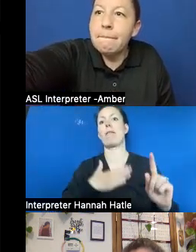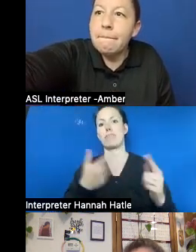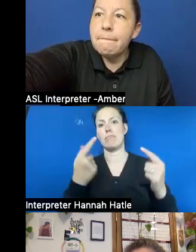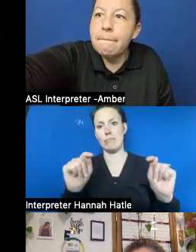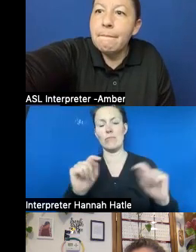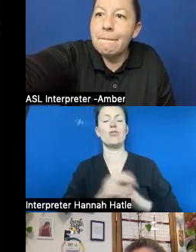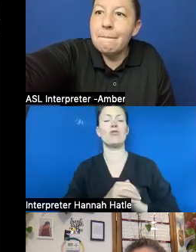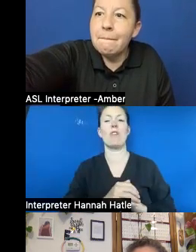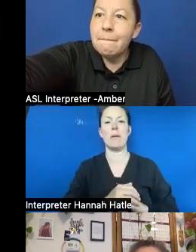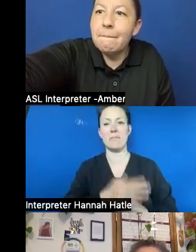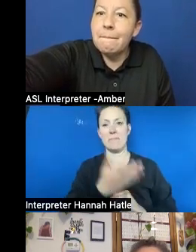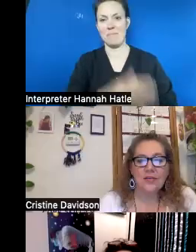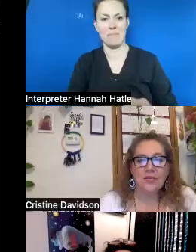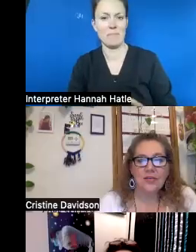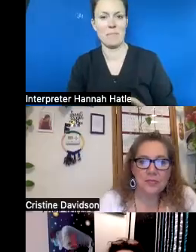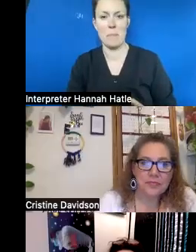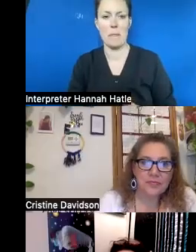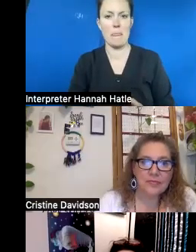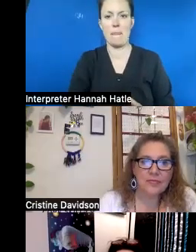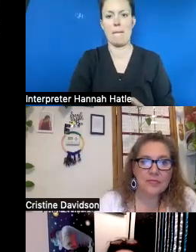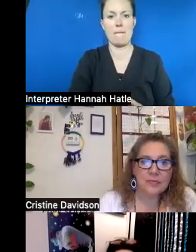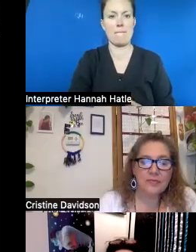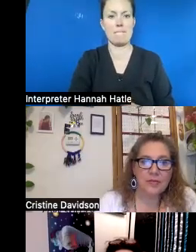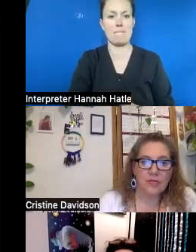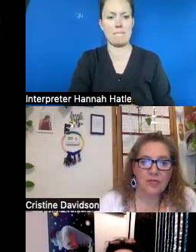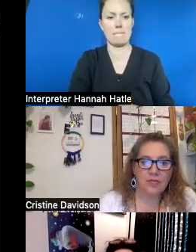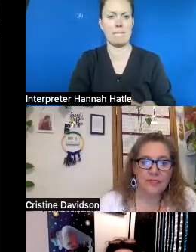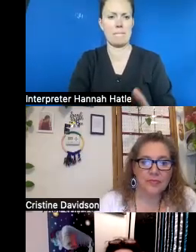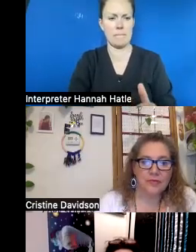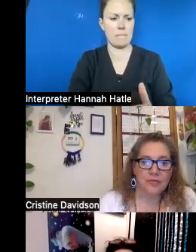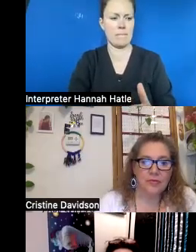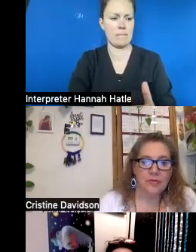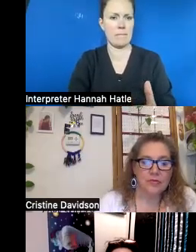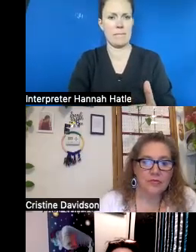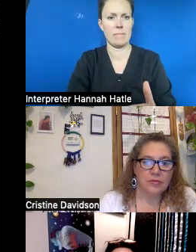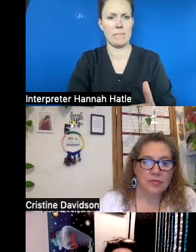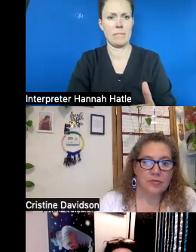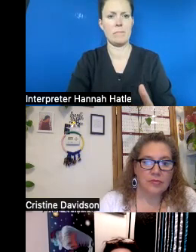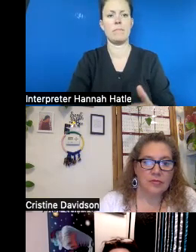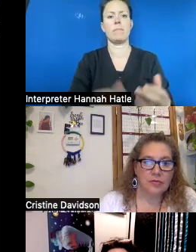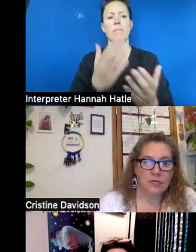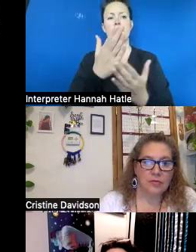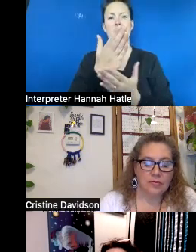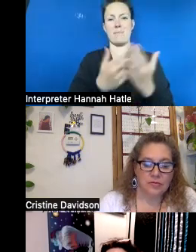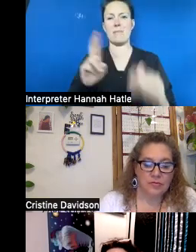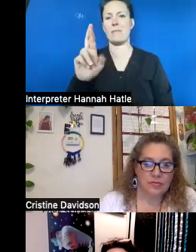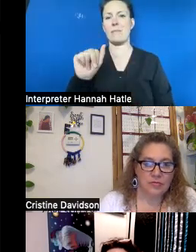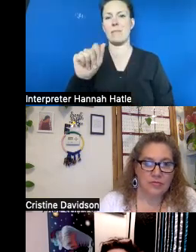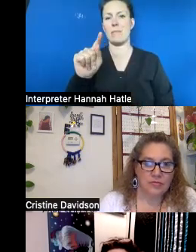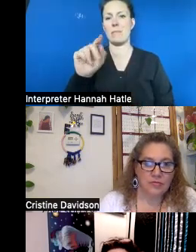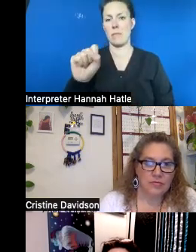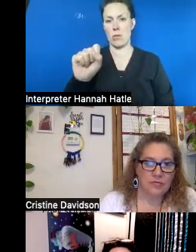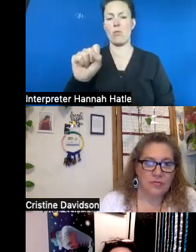sorry about that, go ahead. So some of the rates of assault on